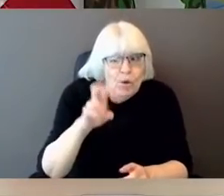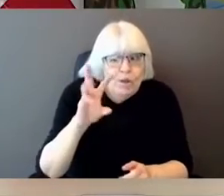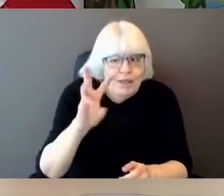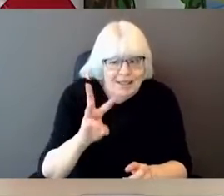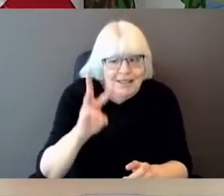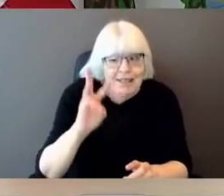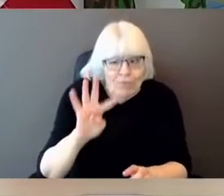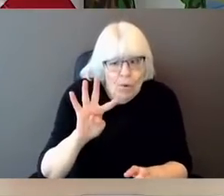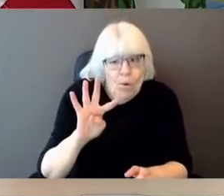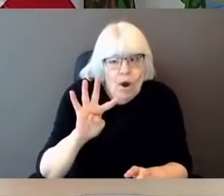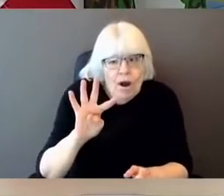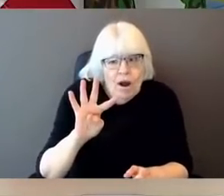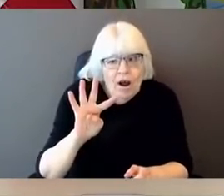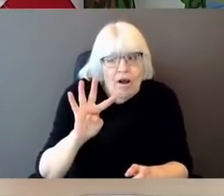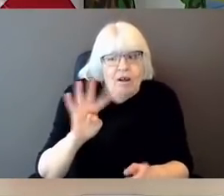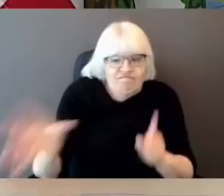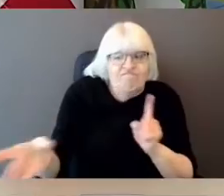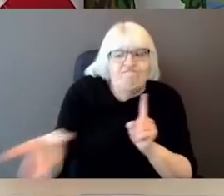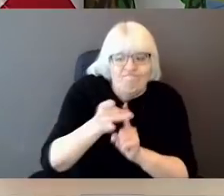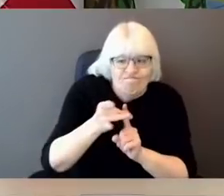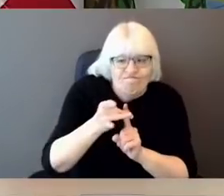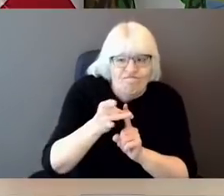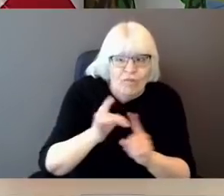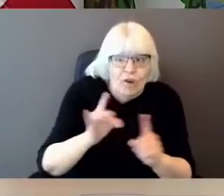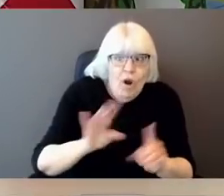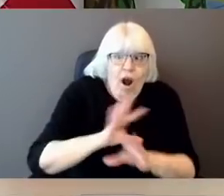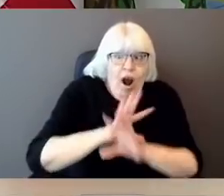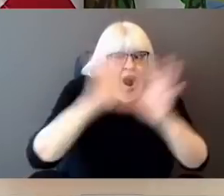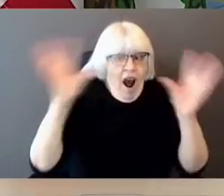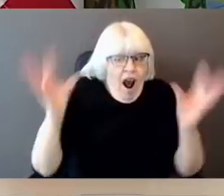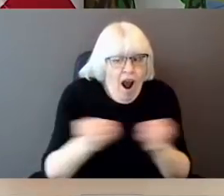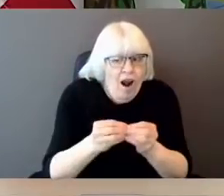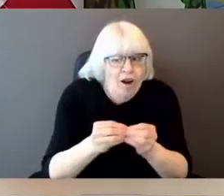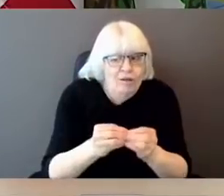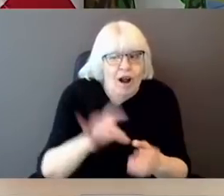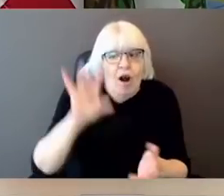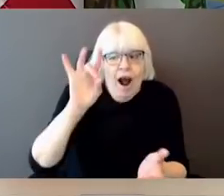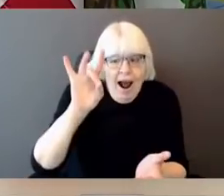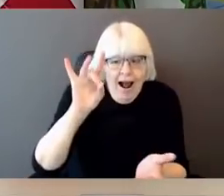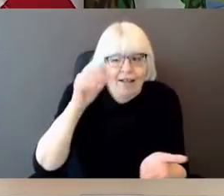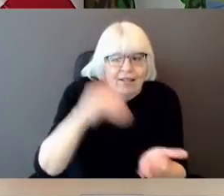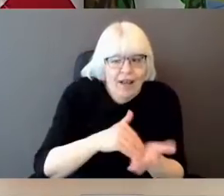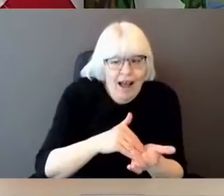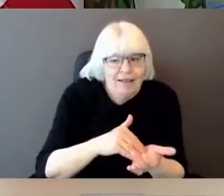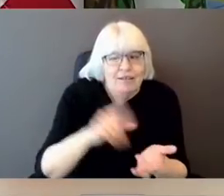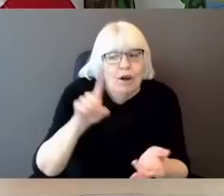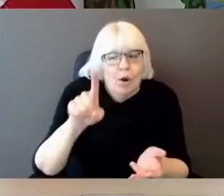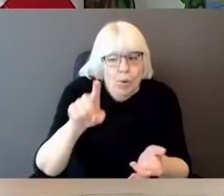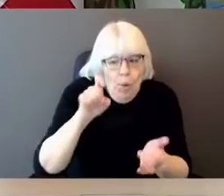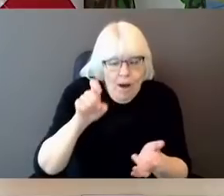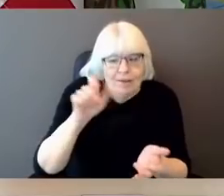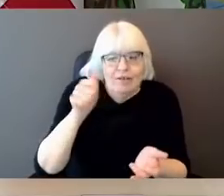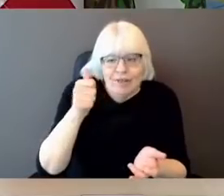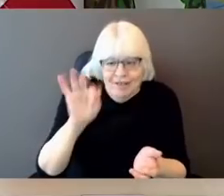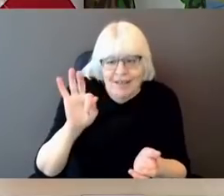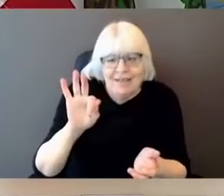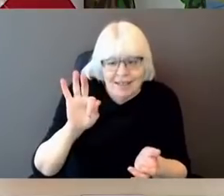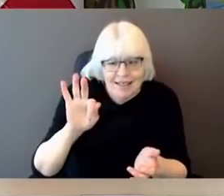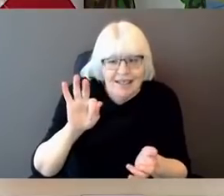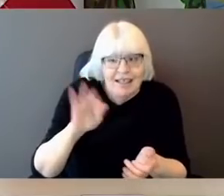to 1,819 and 268 recovered or resolved since yesterday's